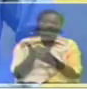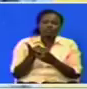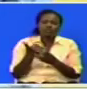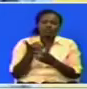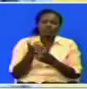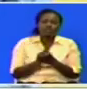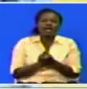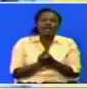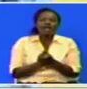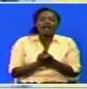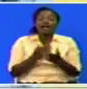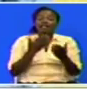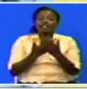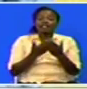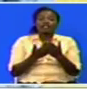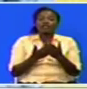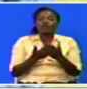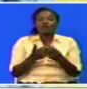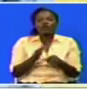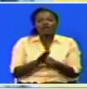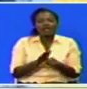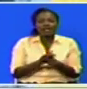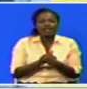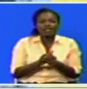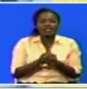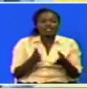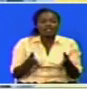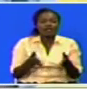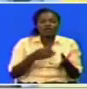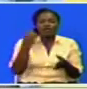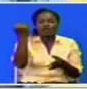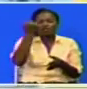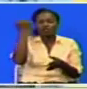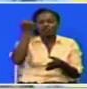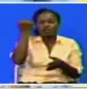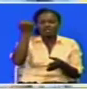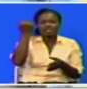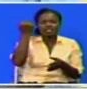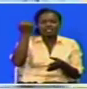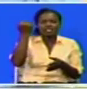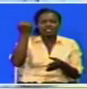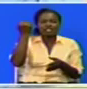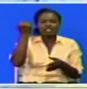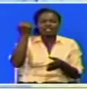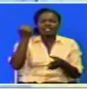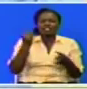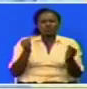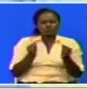Yeah, thank you very much, Akisa Wandera. As we speak right now, I'm in Mumias. I've just left, it's